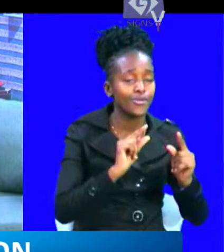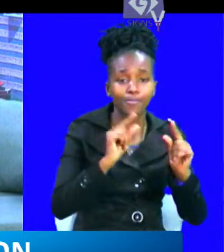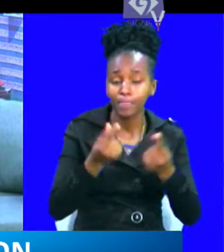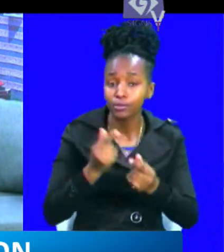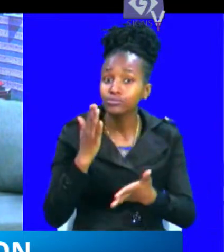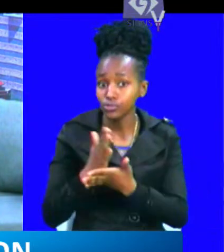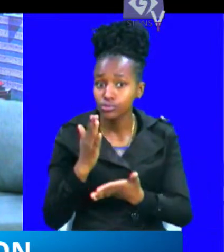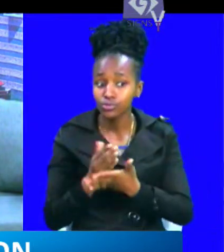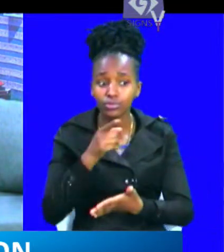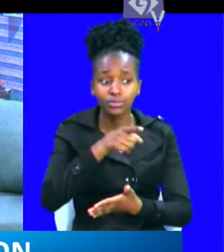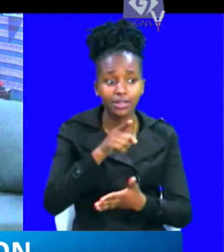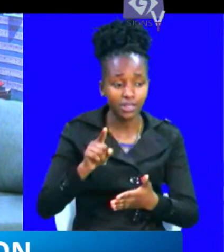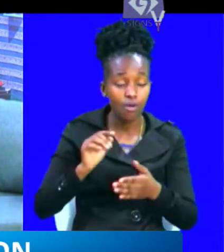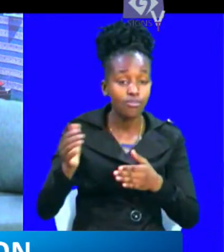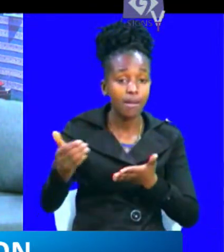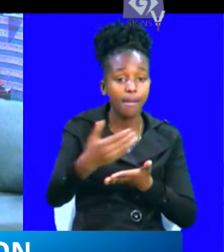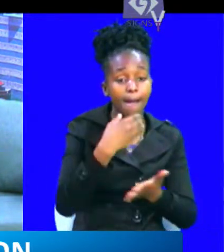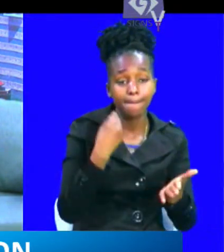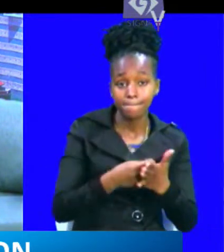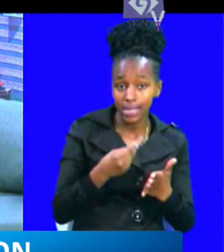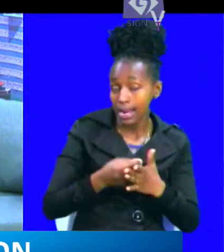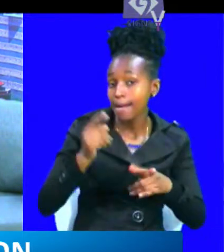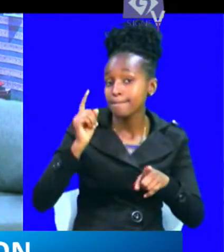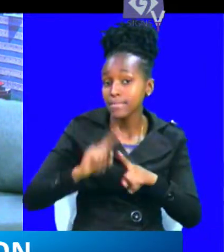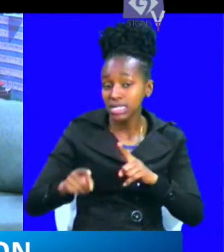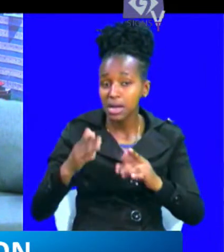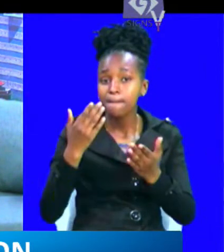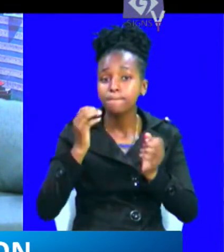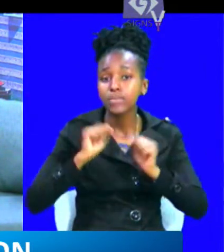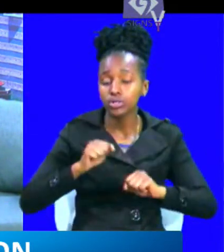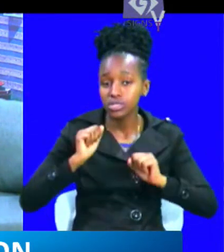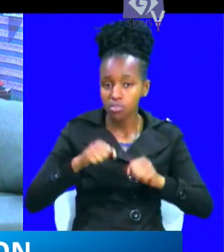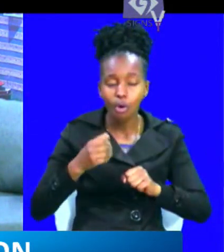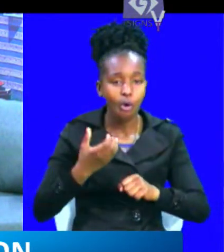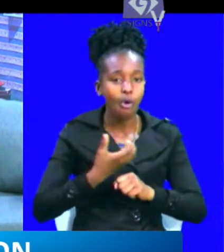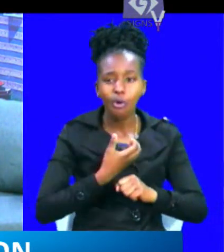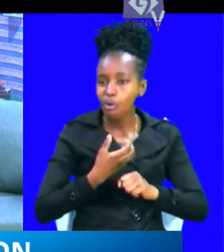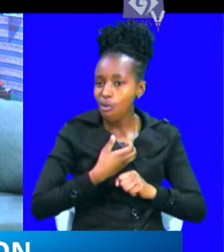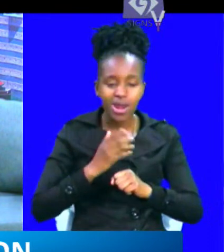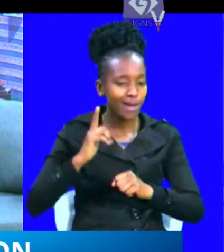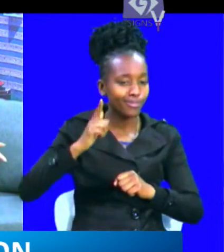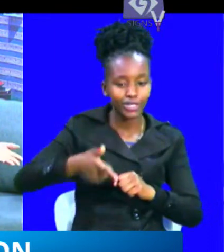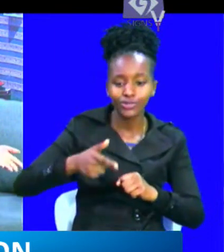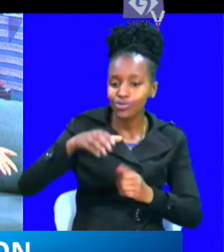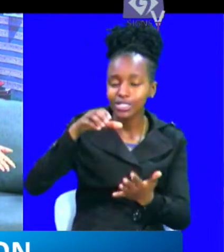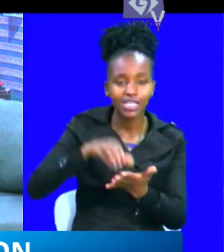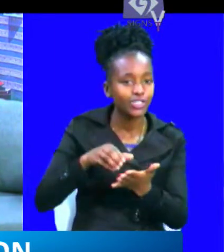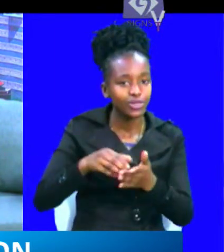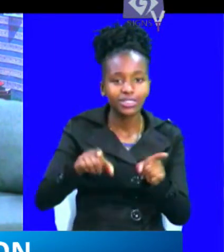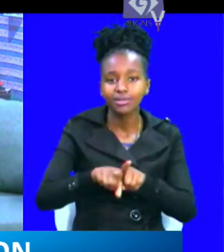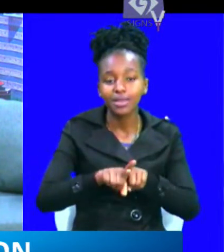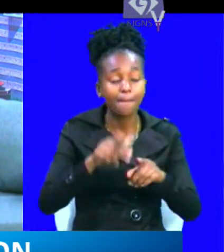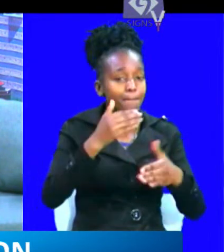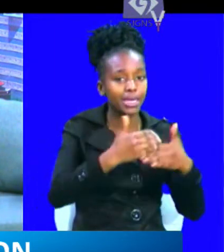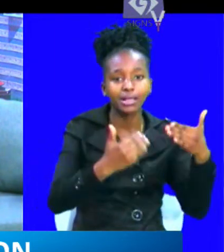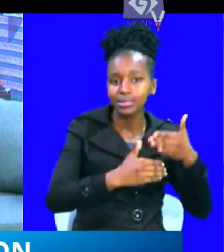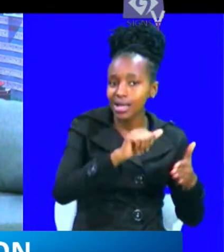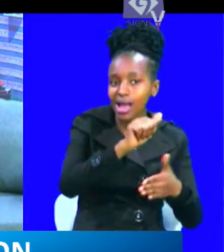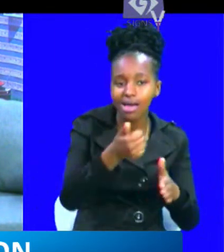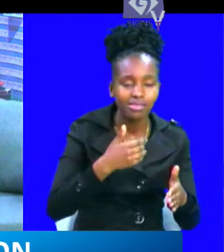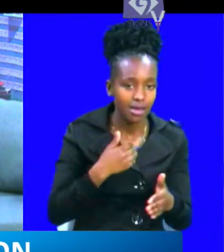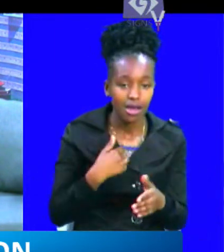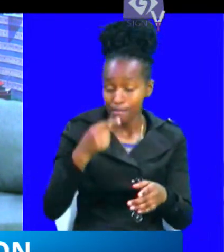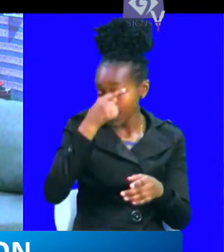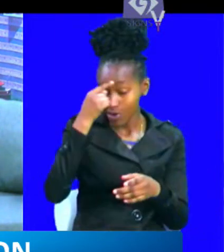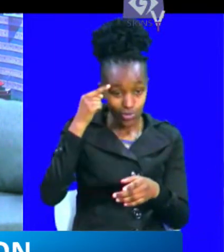as you can collect money, you can now own a petrol station, or you can put up a building, because it will no longer be sustainable, because there